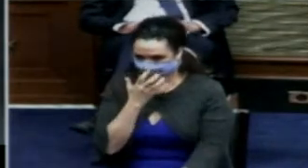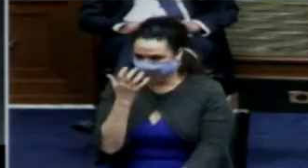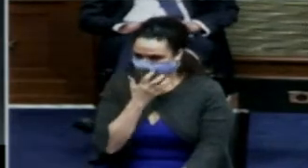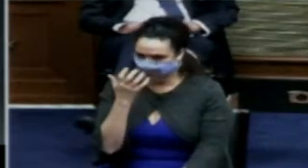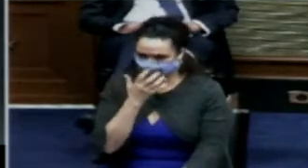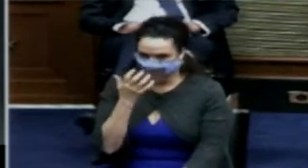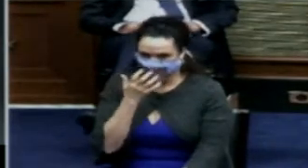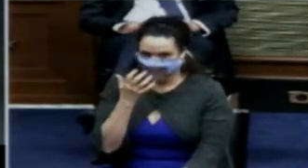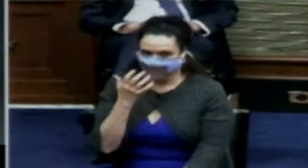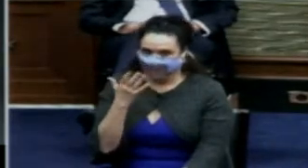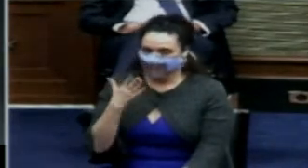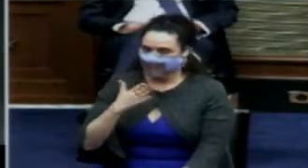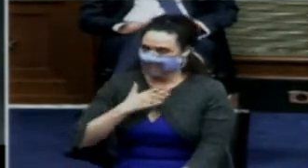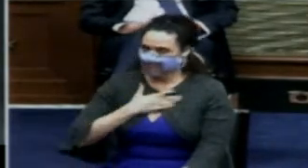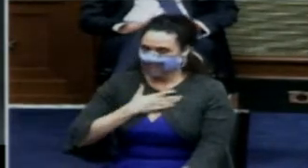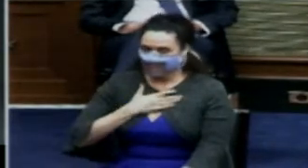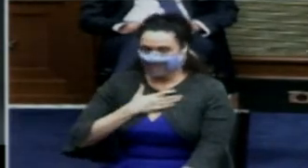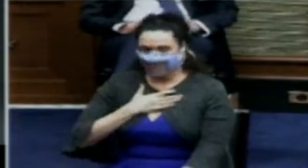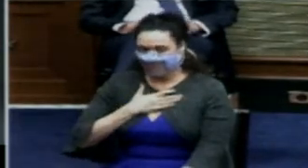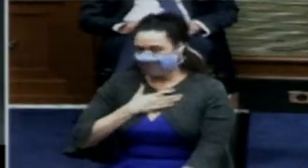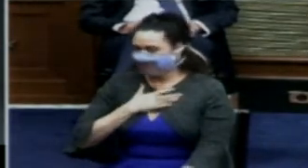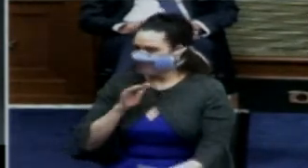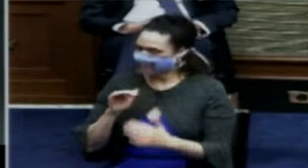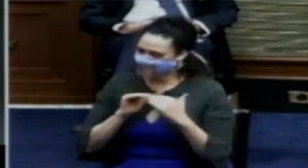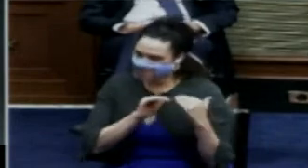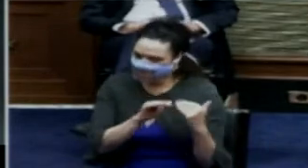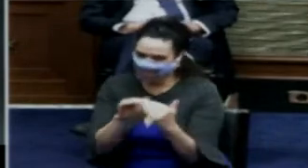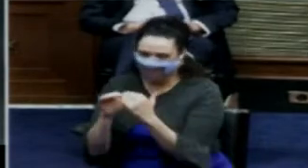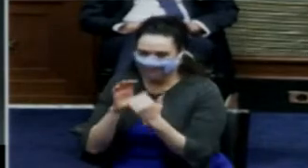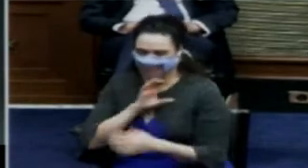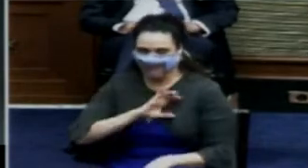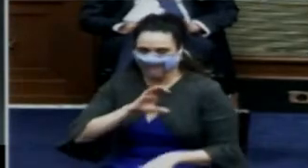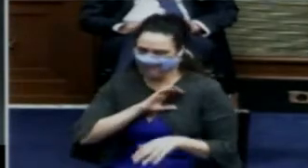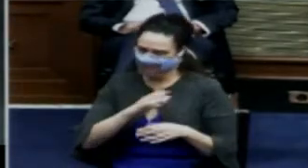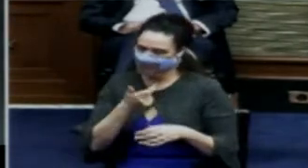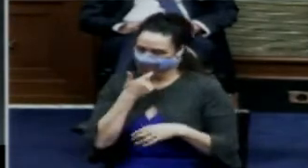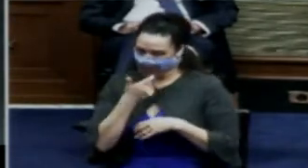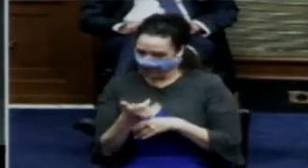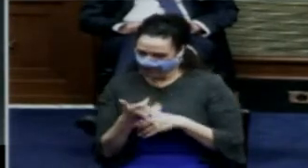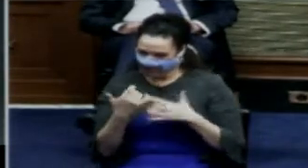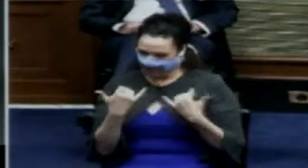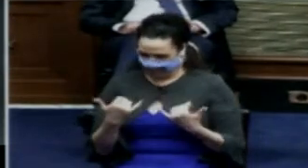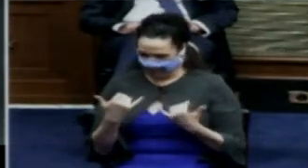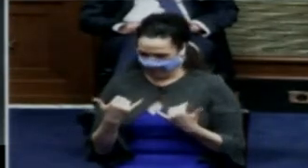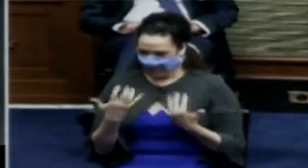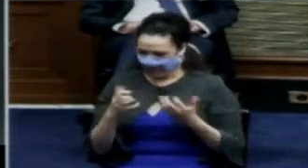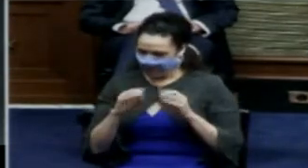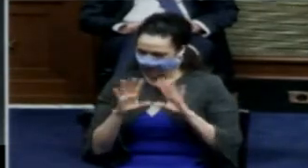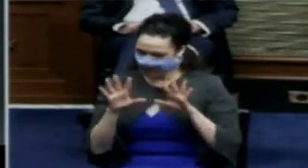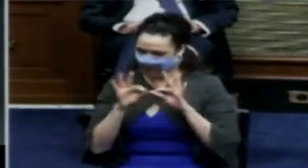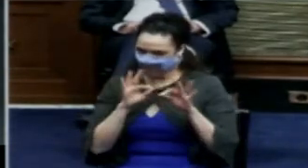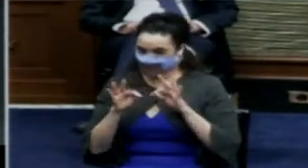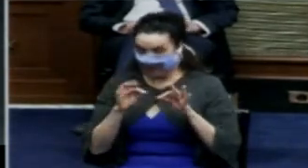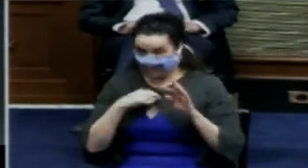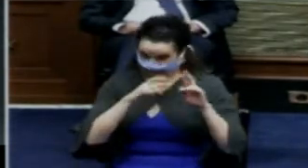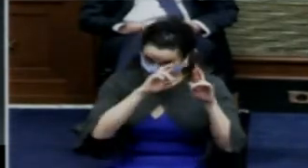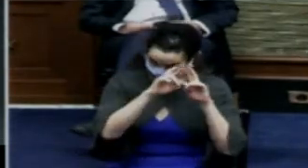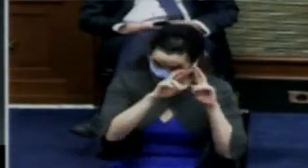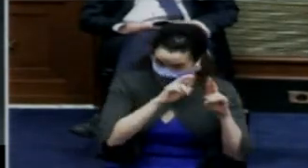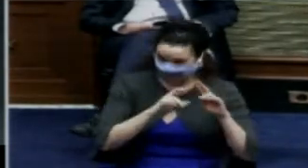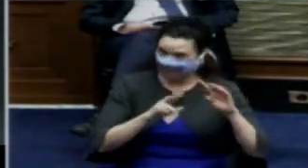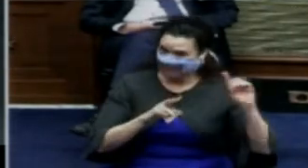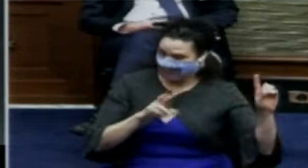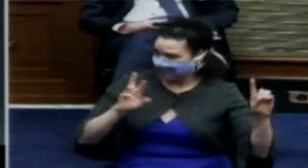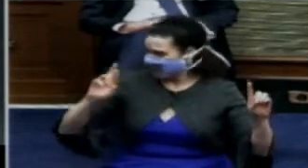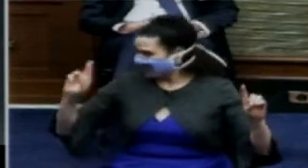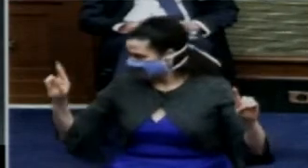My fellow citizens watching right now, let me help to clarify this, and from my respected colleagues on both sides of the aisle,